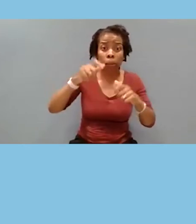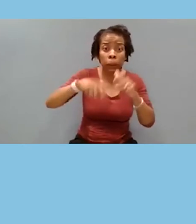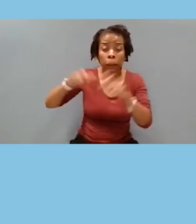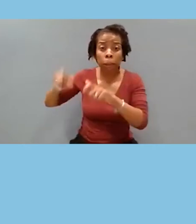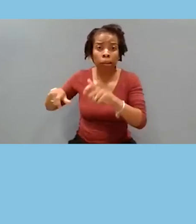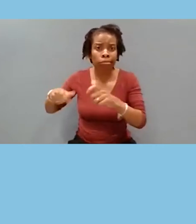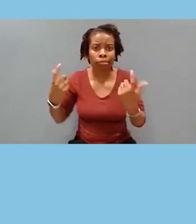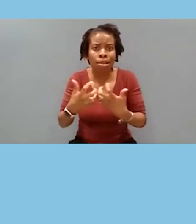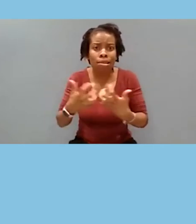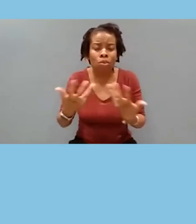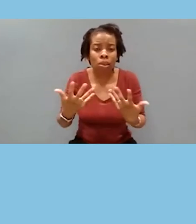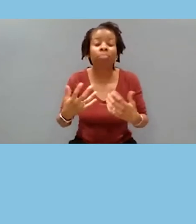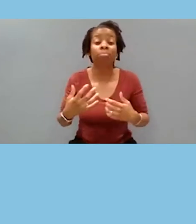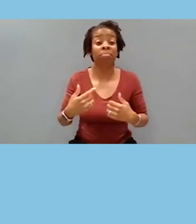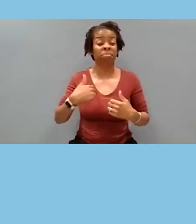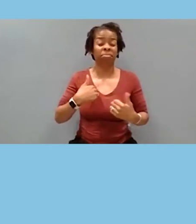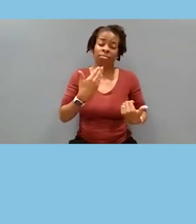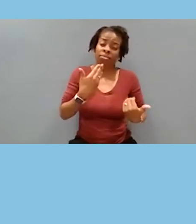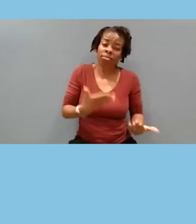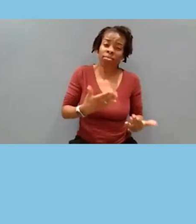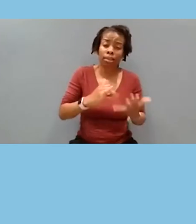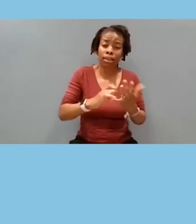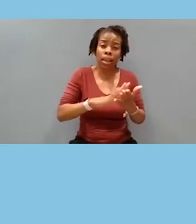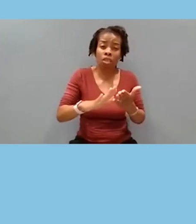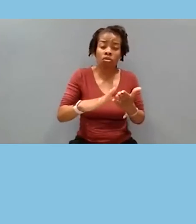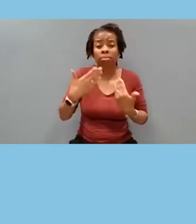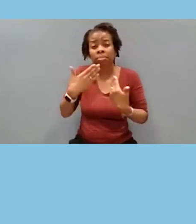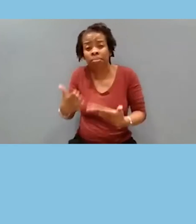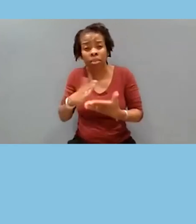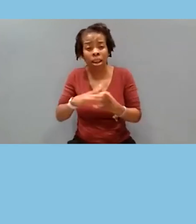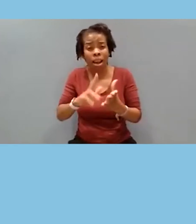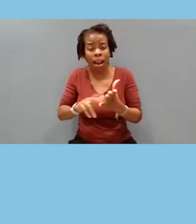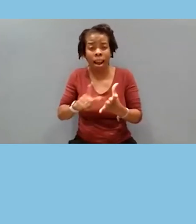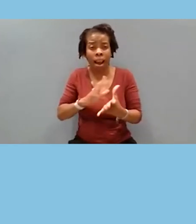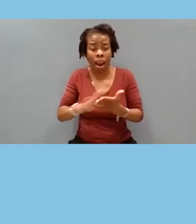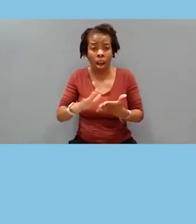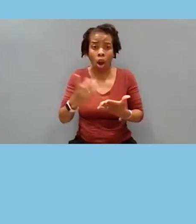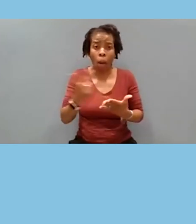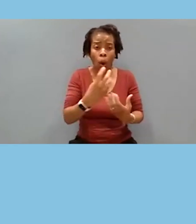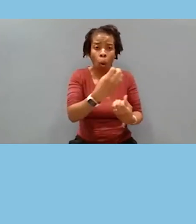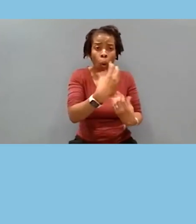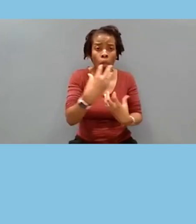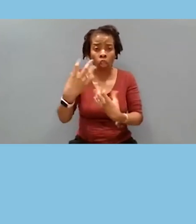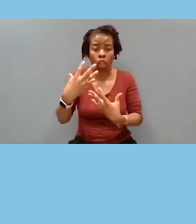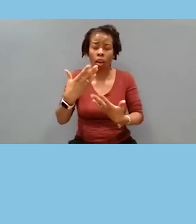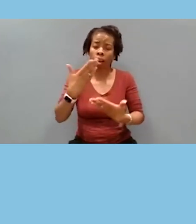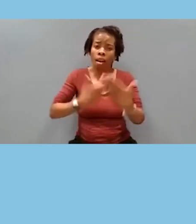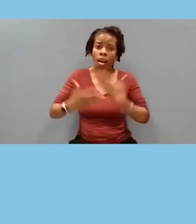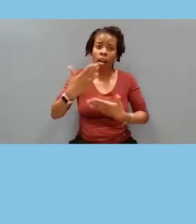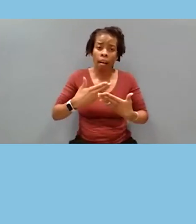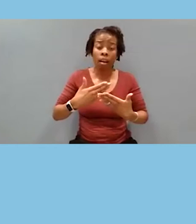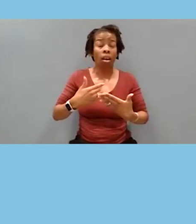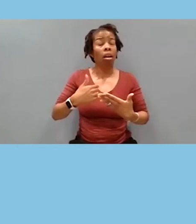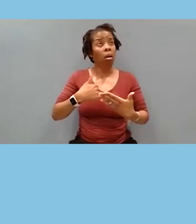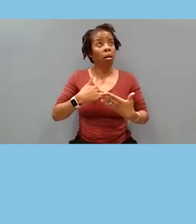thank Sarah and Hannah for your reflective orientation, which I think is part of what the National Day for Truth and